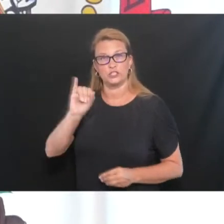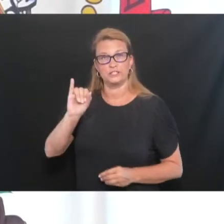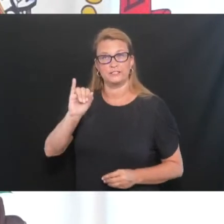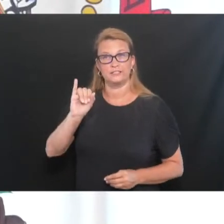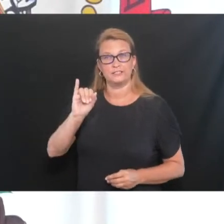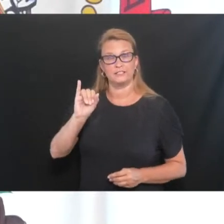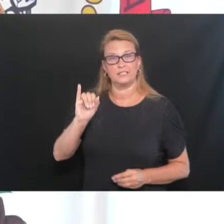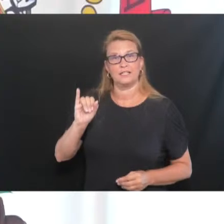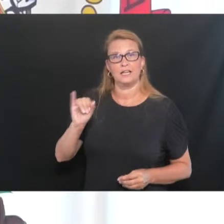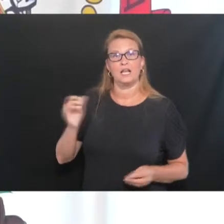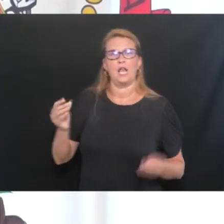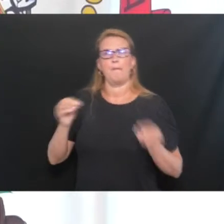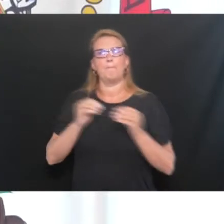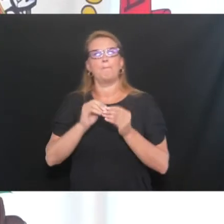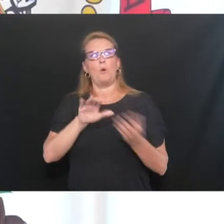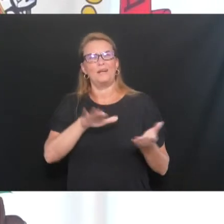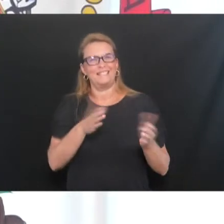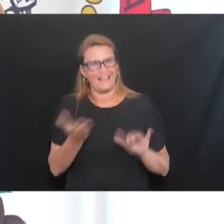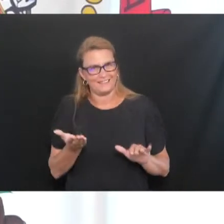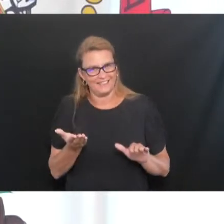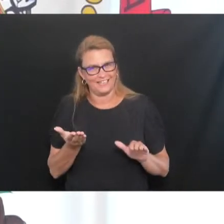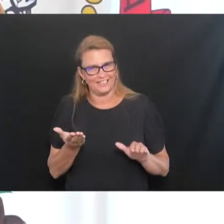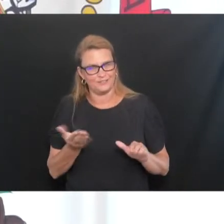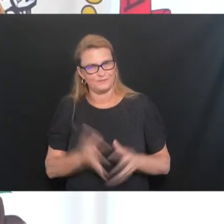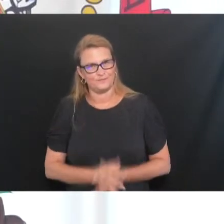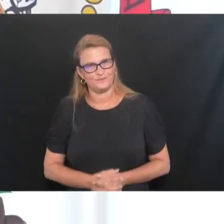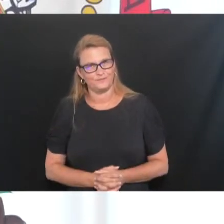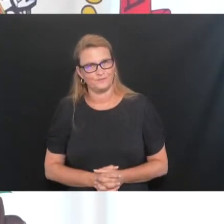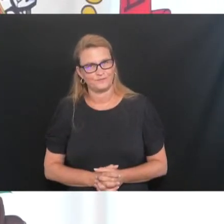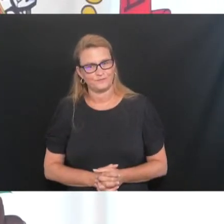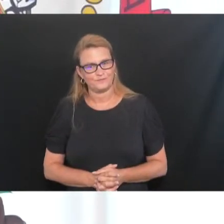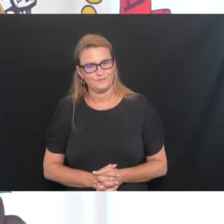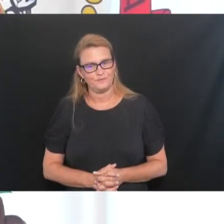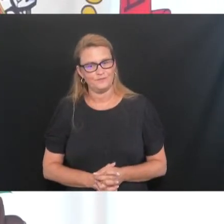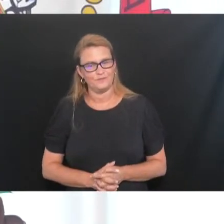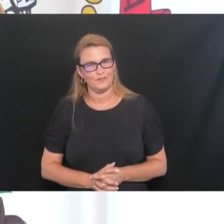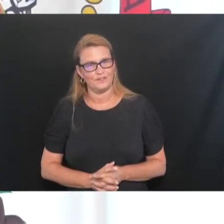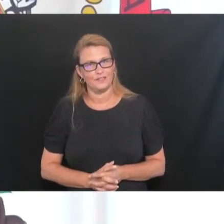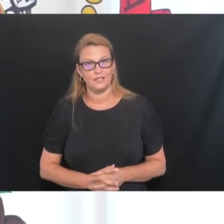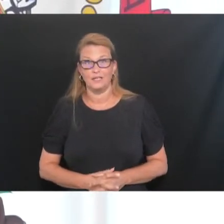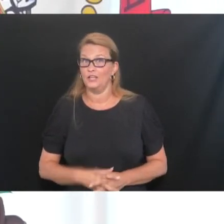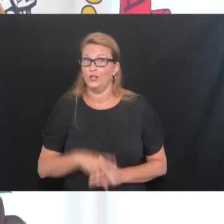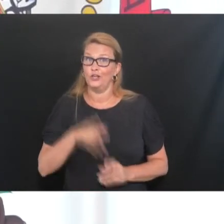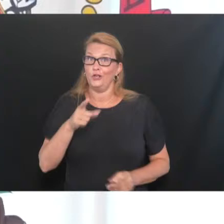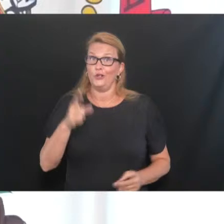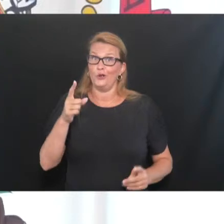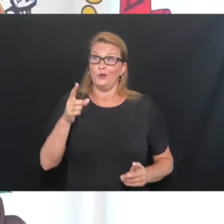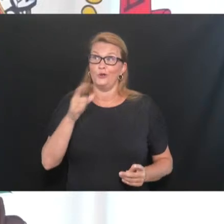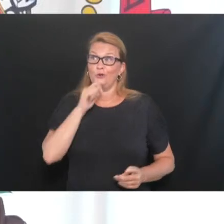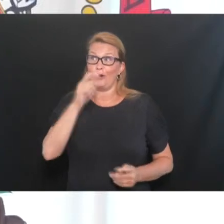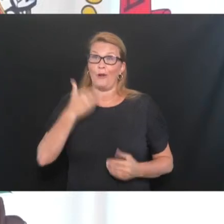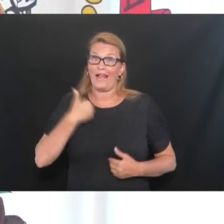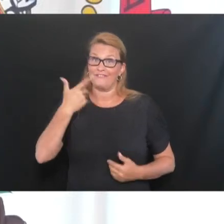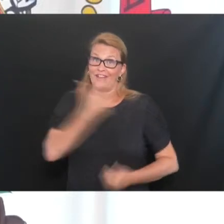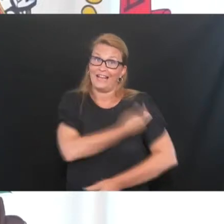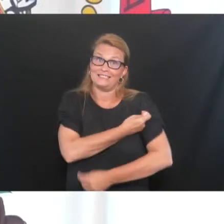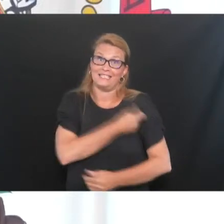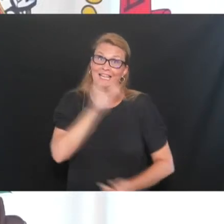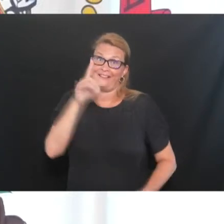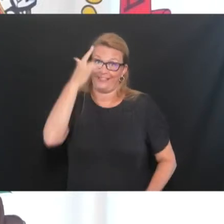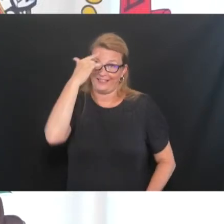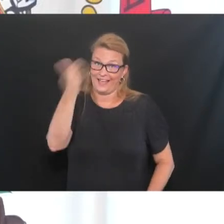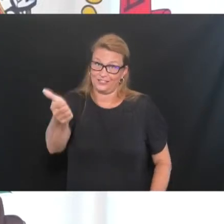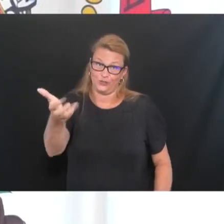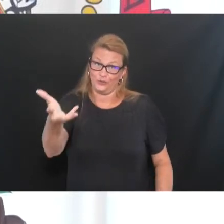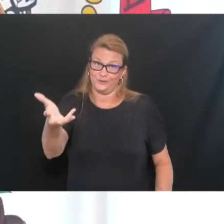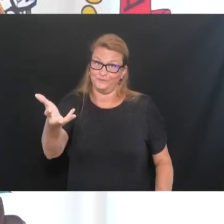multiple times more deadly, first of all, you're nuts to not have the vaccine, But on top of